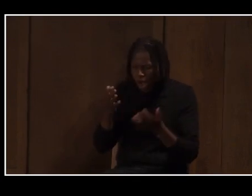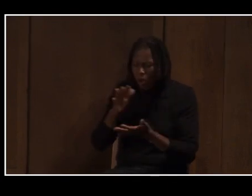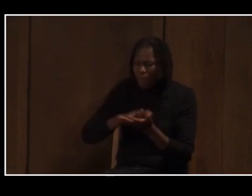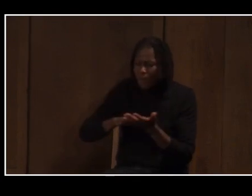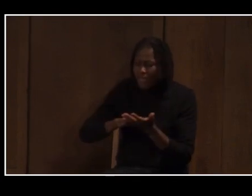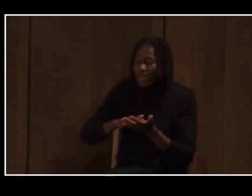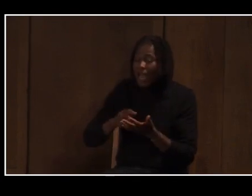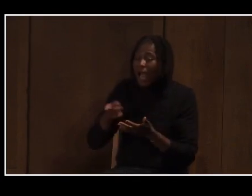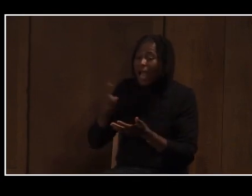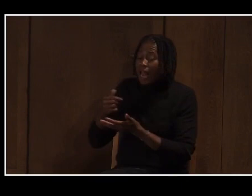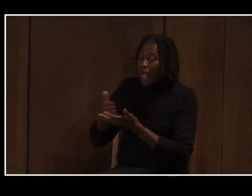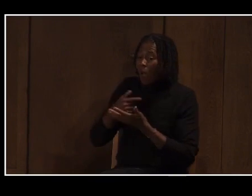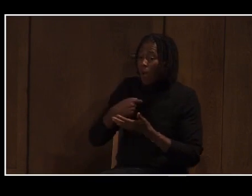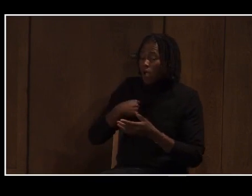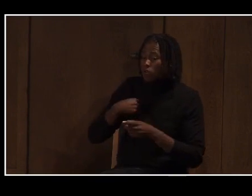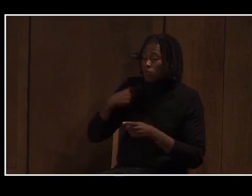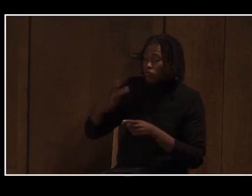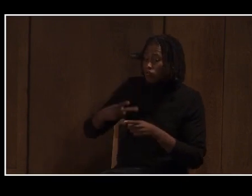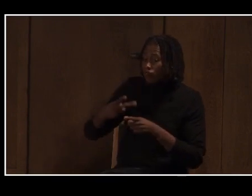speechless, but yes, for all three of you.